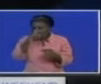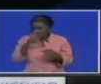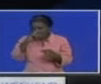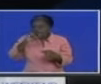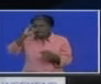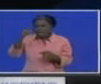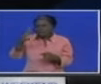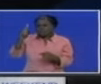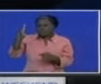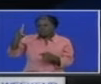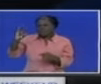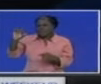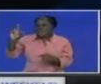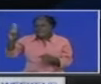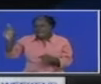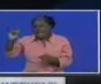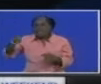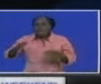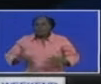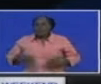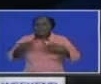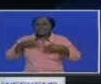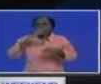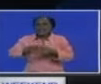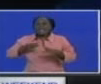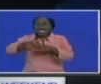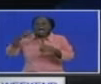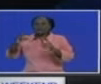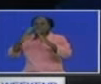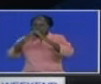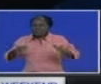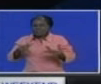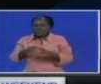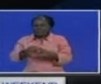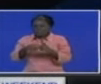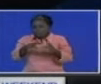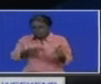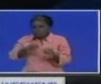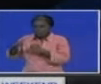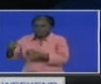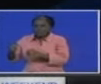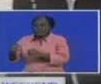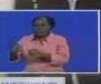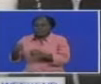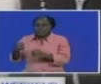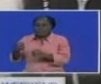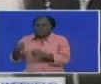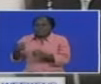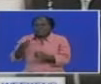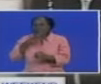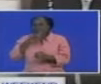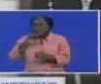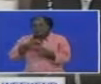was recovered outside his house, with neighbors claiming that it was dragged out of the bed by the assailant. The victim's family says